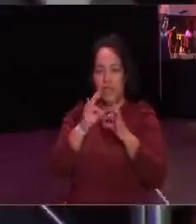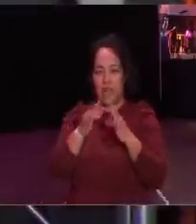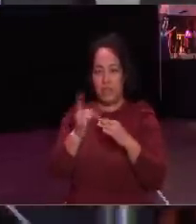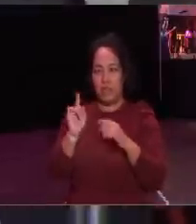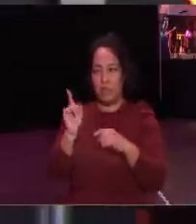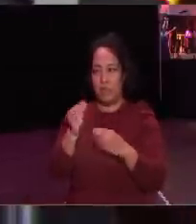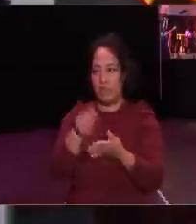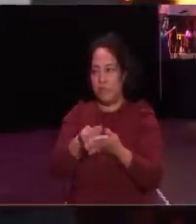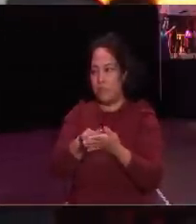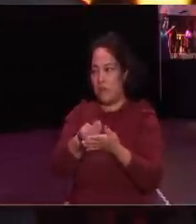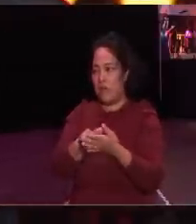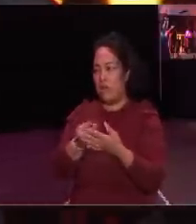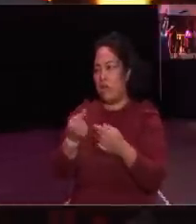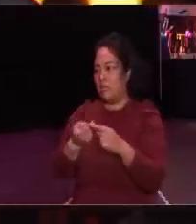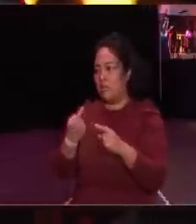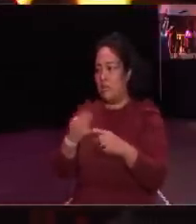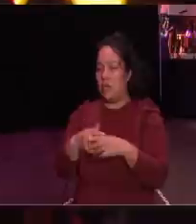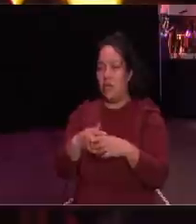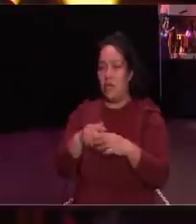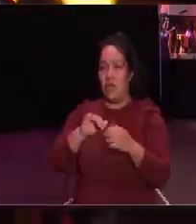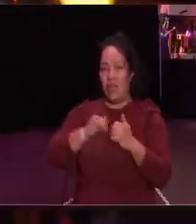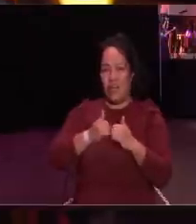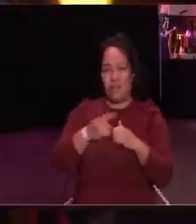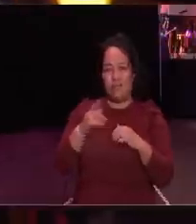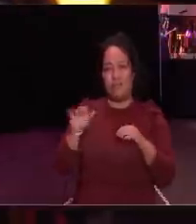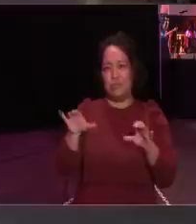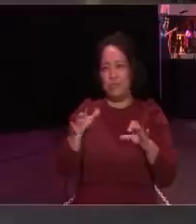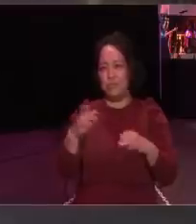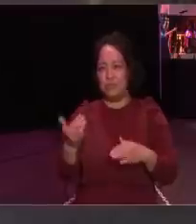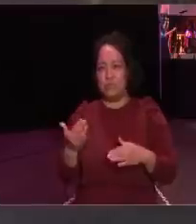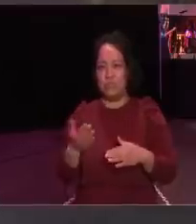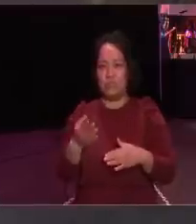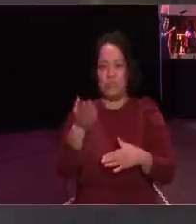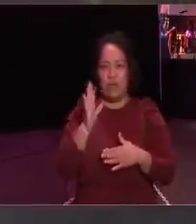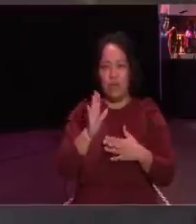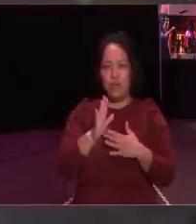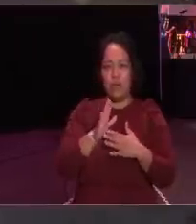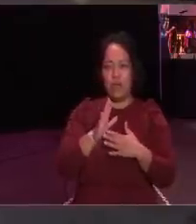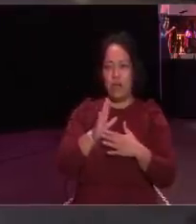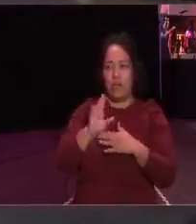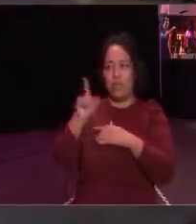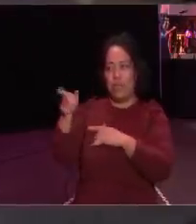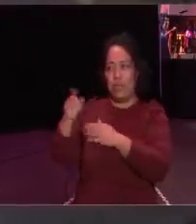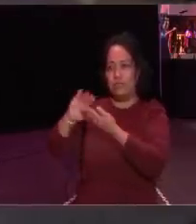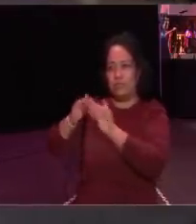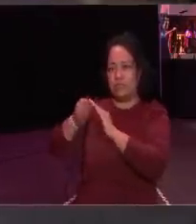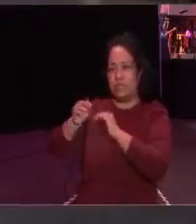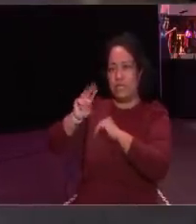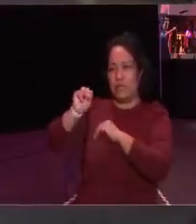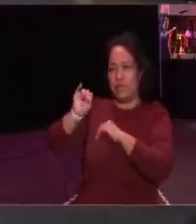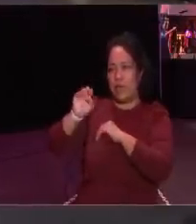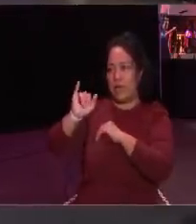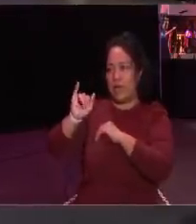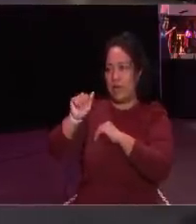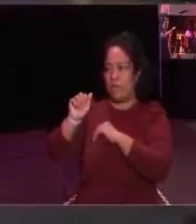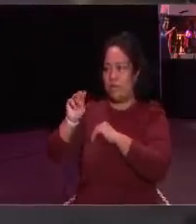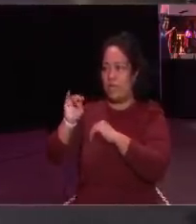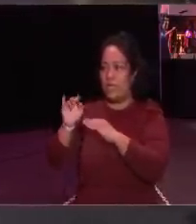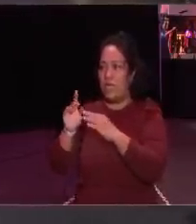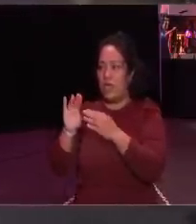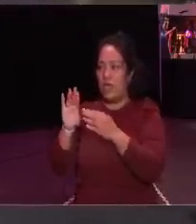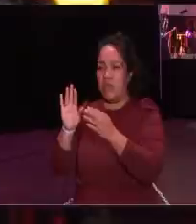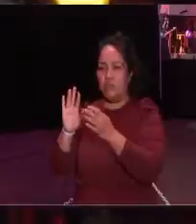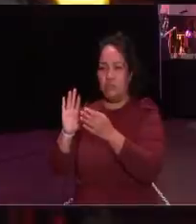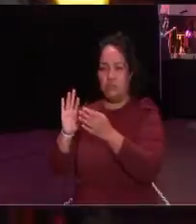come from? ¿Cómo le hago, Señor? How can I do ahí this? Ciudad de Miami. There in the city of Miami. Solo con pocas iglesias, ninguna iglesia alrededor.